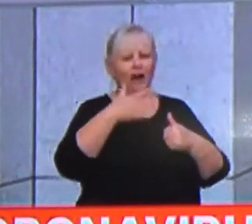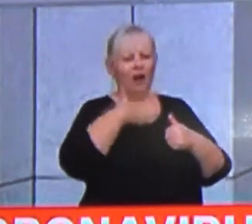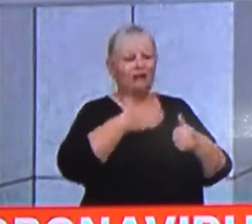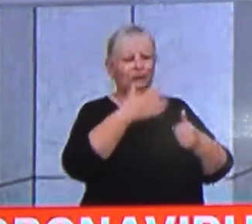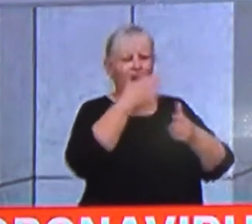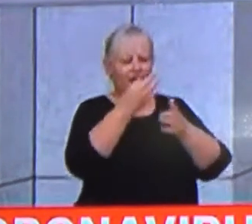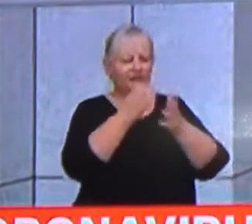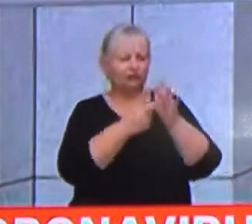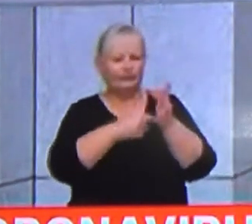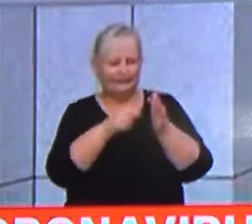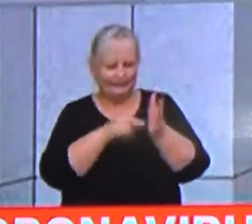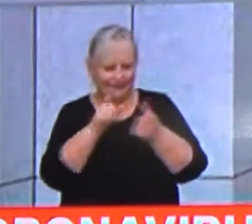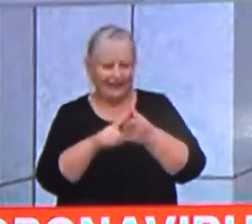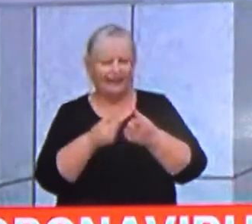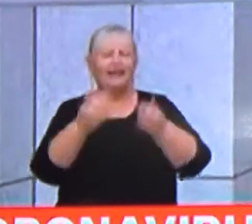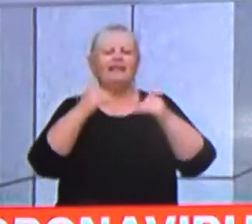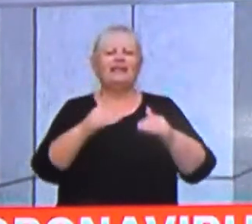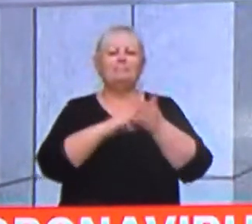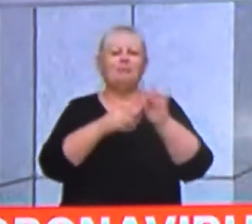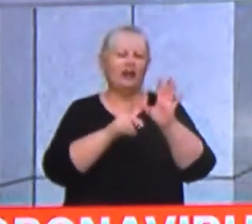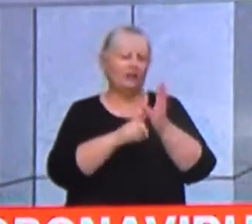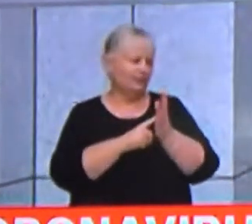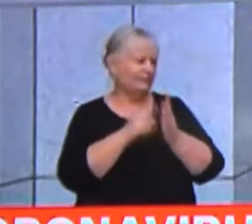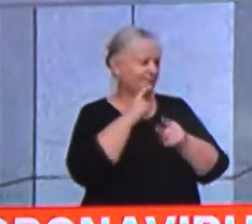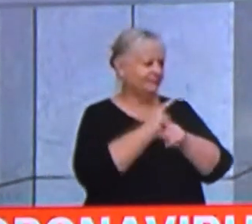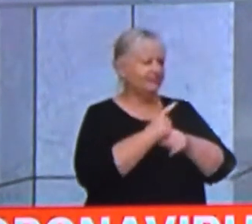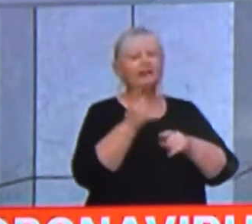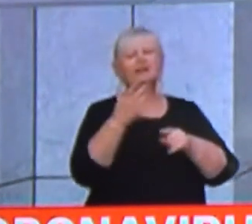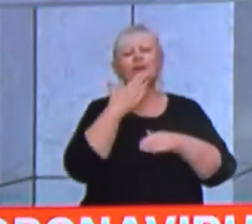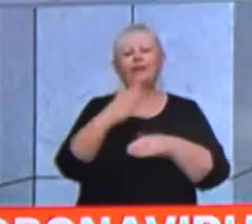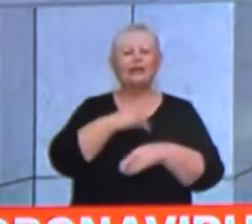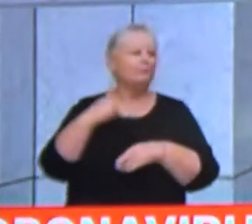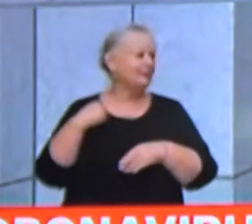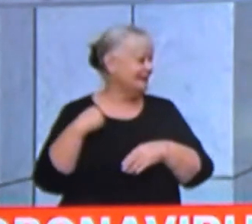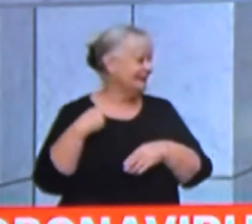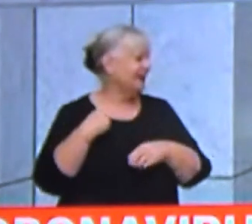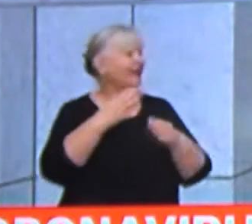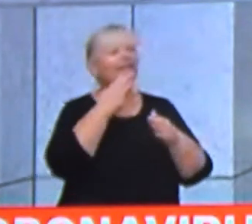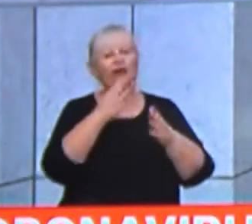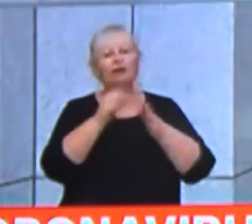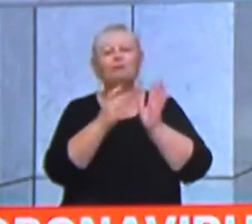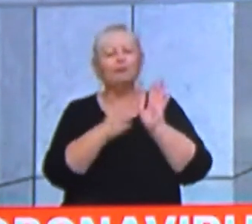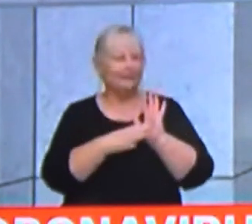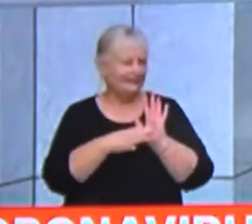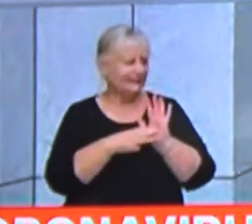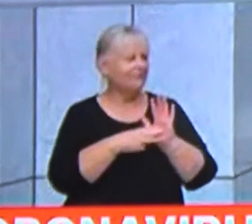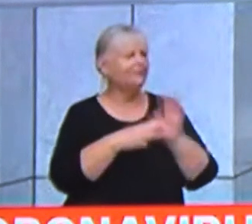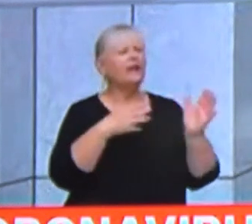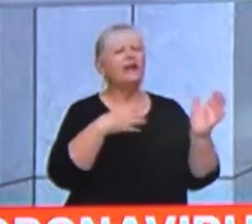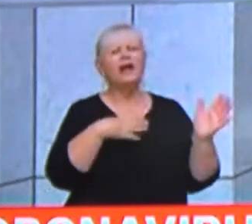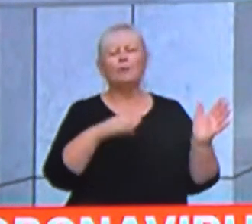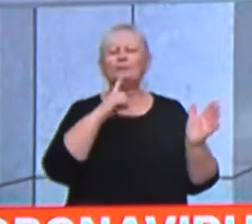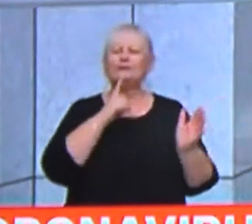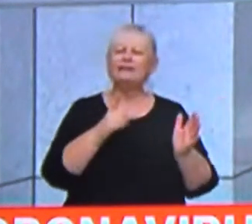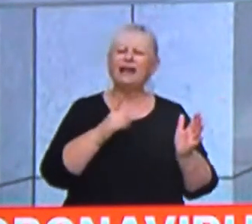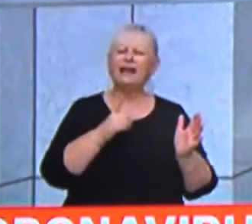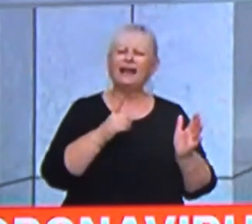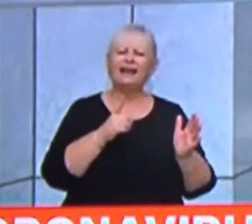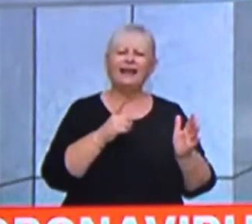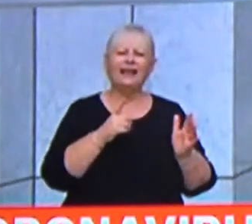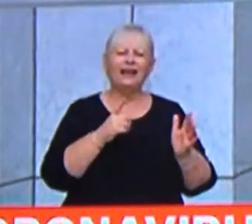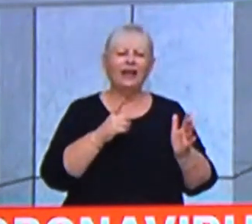and Kids Help and for other groups. Our vulnerable Australians will receive a very, very significant package of